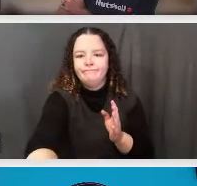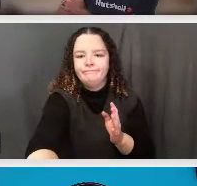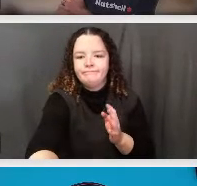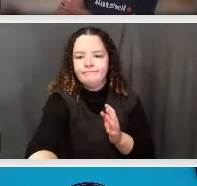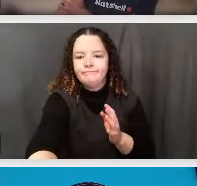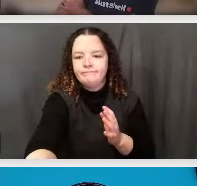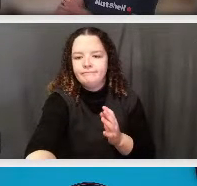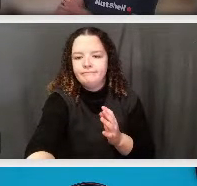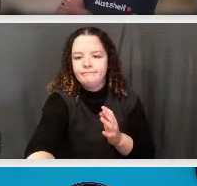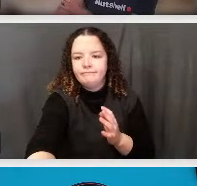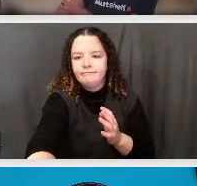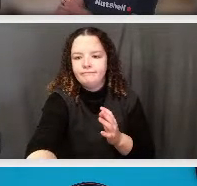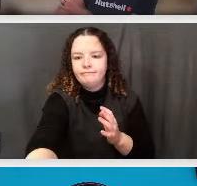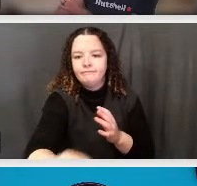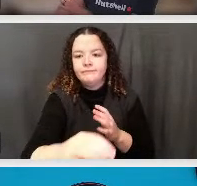directly